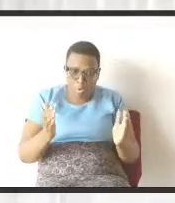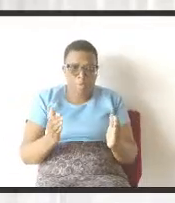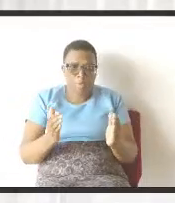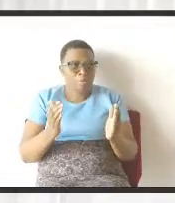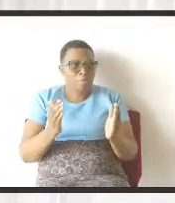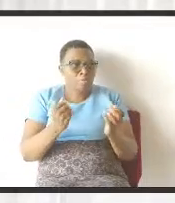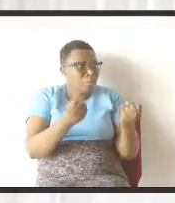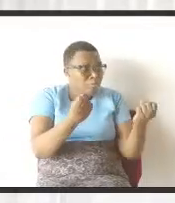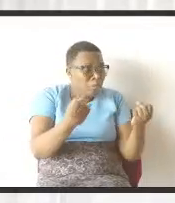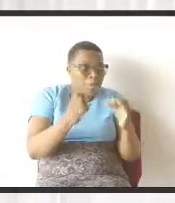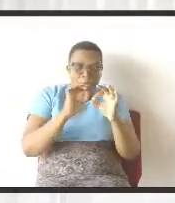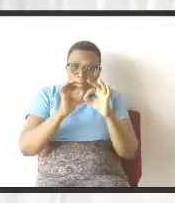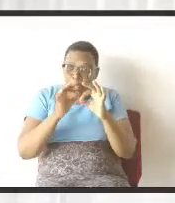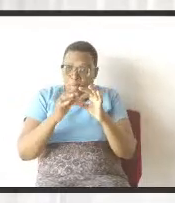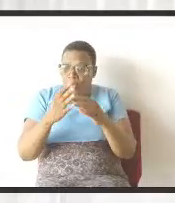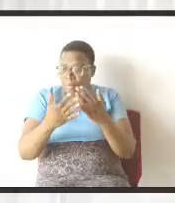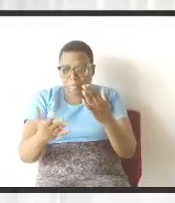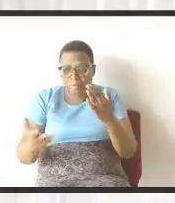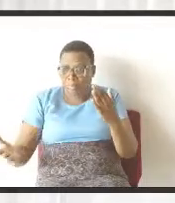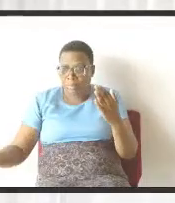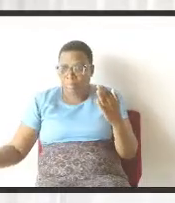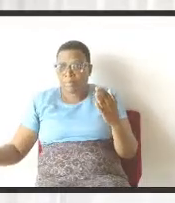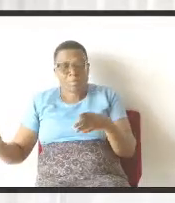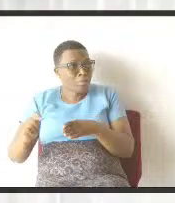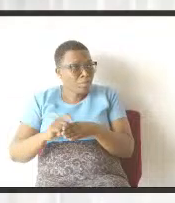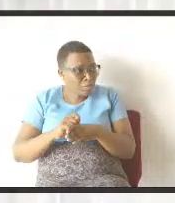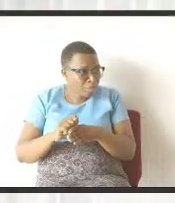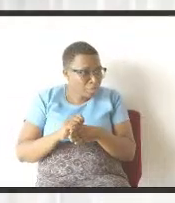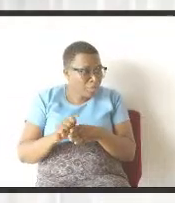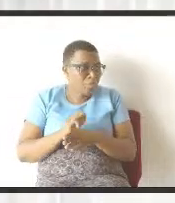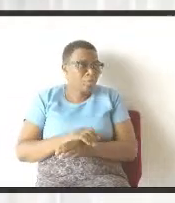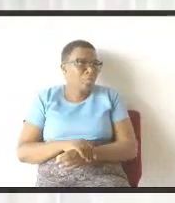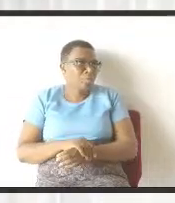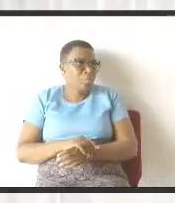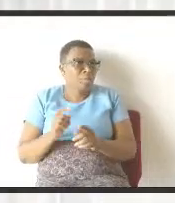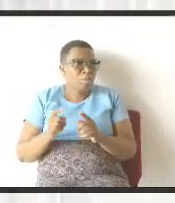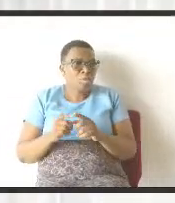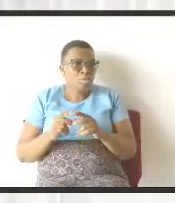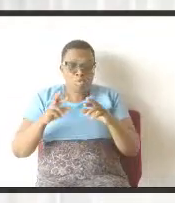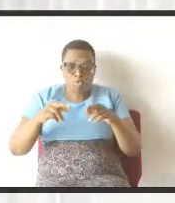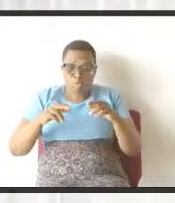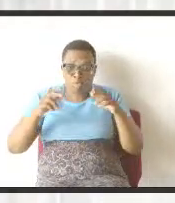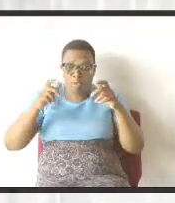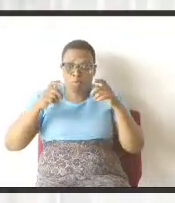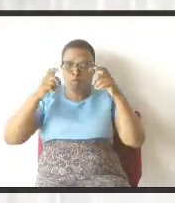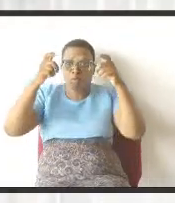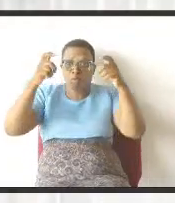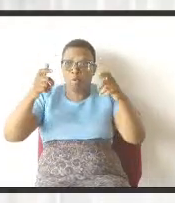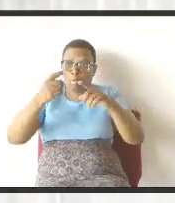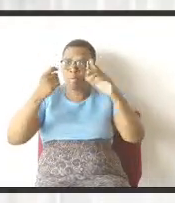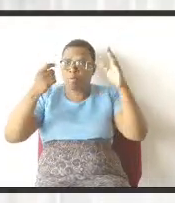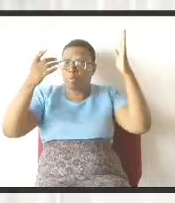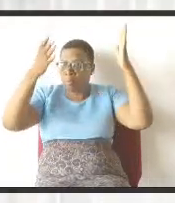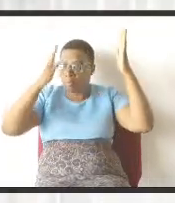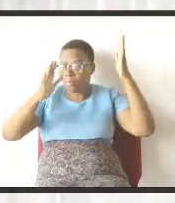kind of crown? To obtain a perishable crown, the Bible says.